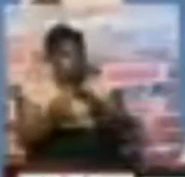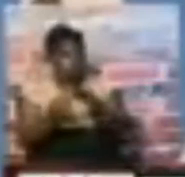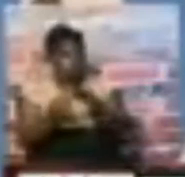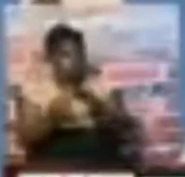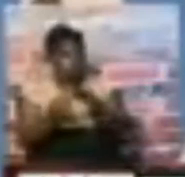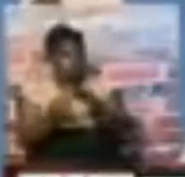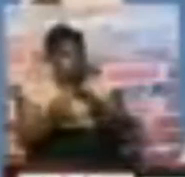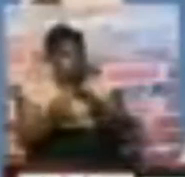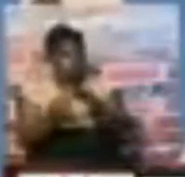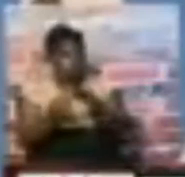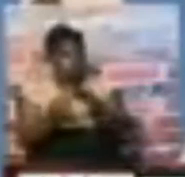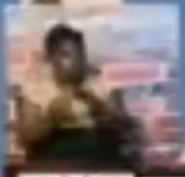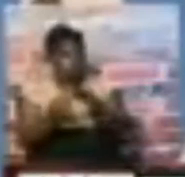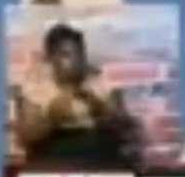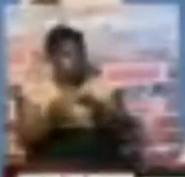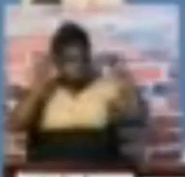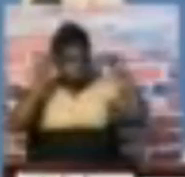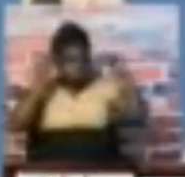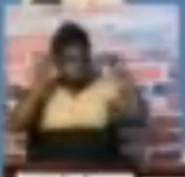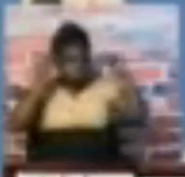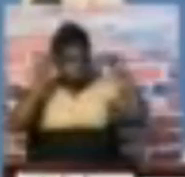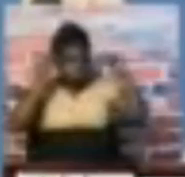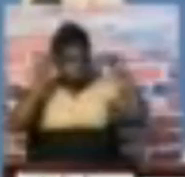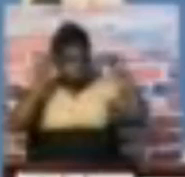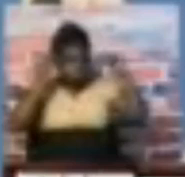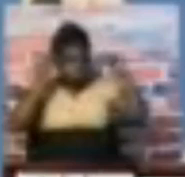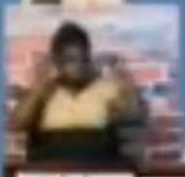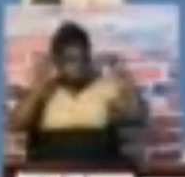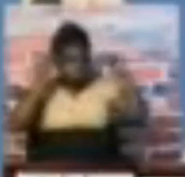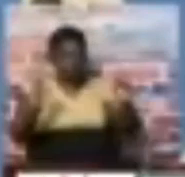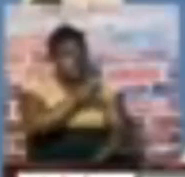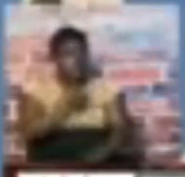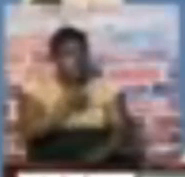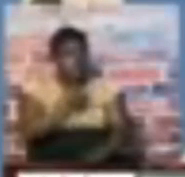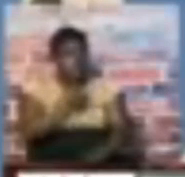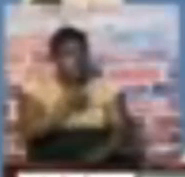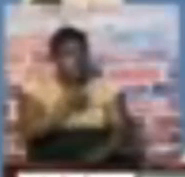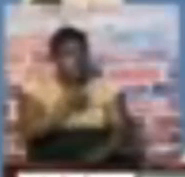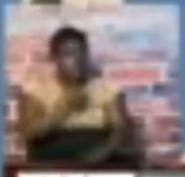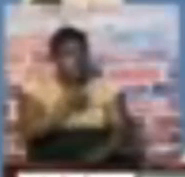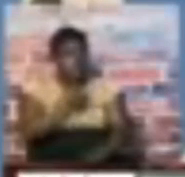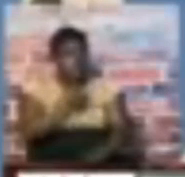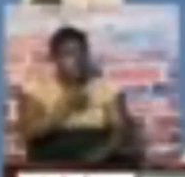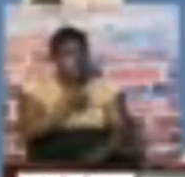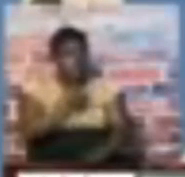Figure, our daughter, 1 million shillings. Whoever I know Full Figure, I'm glad you won.